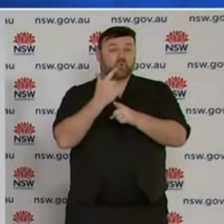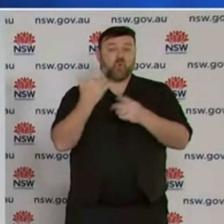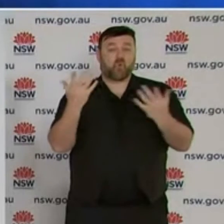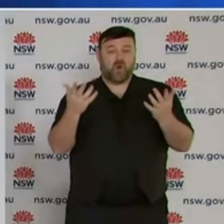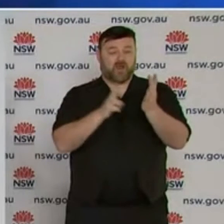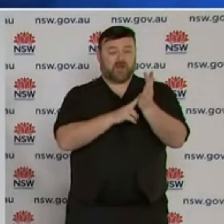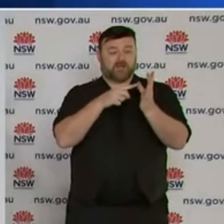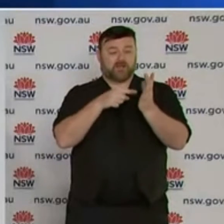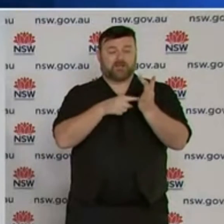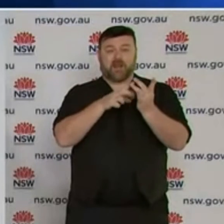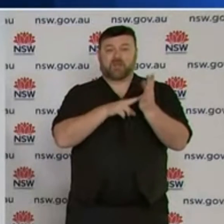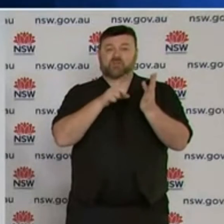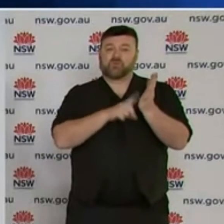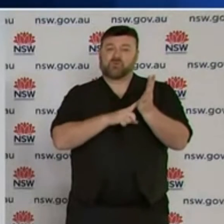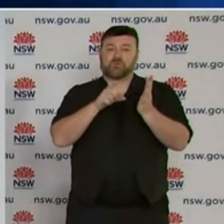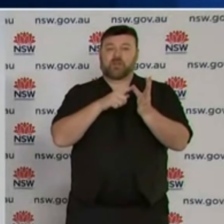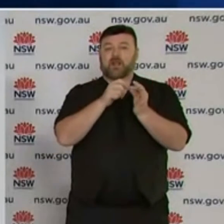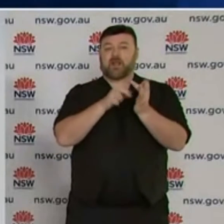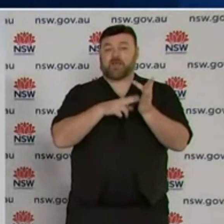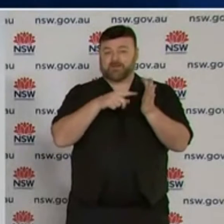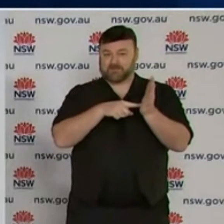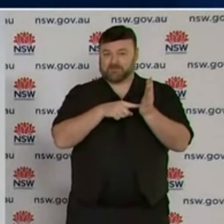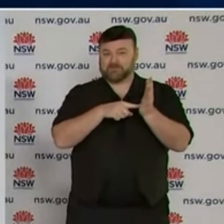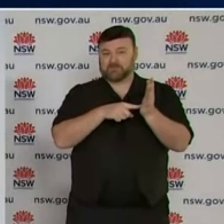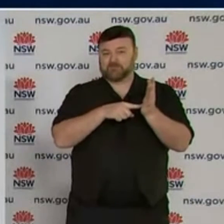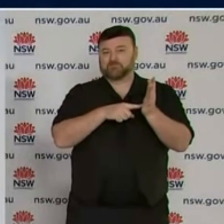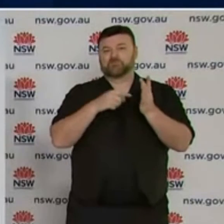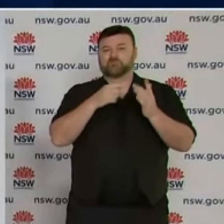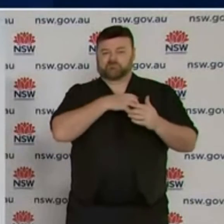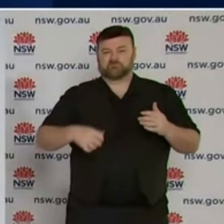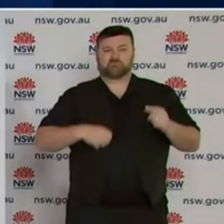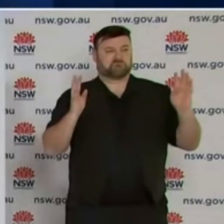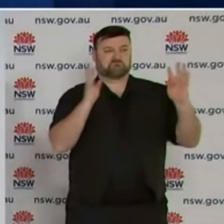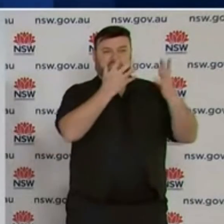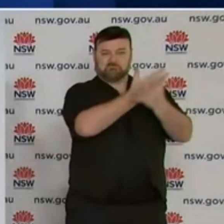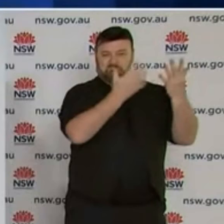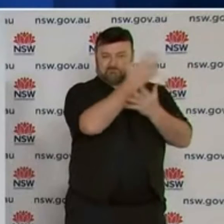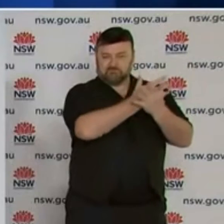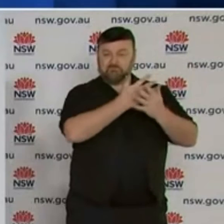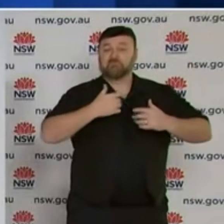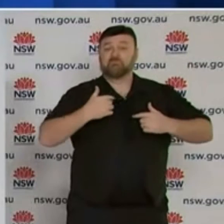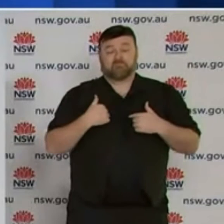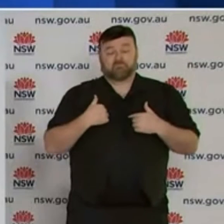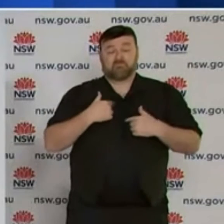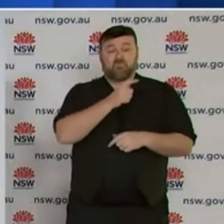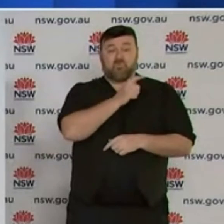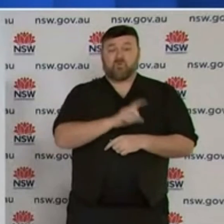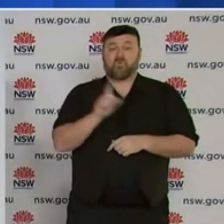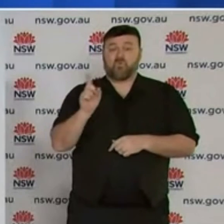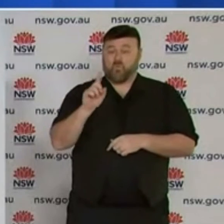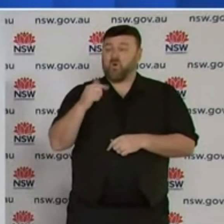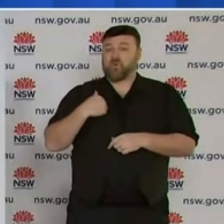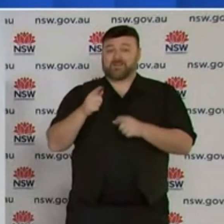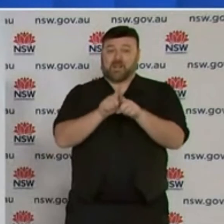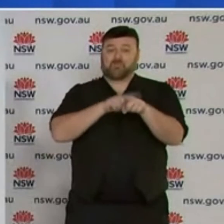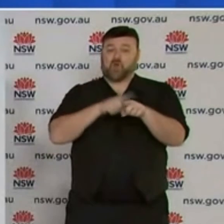look, New South Wales has had to confront the issues we have had before other states. And I'm confident Victoria and us will be pretty much at the same